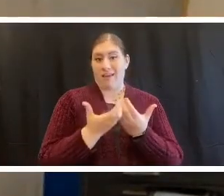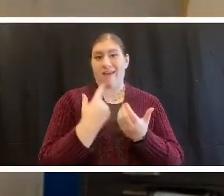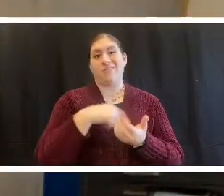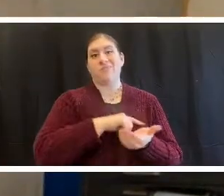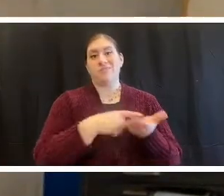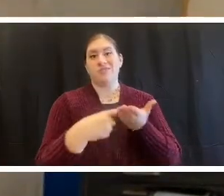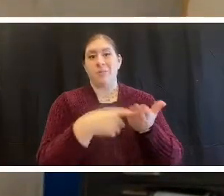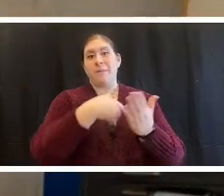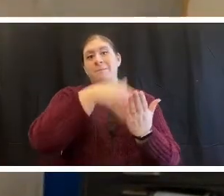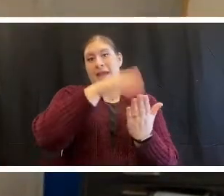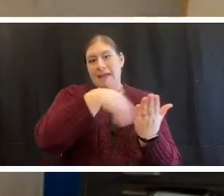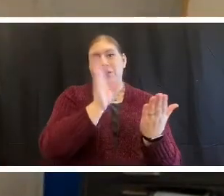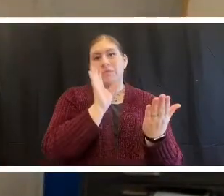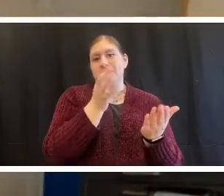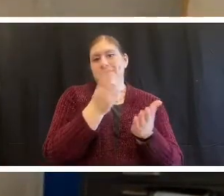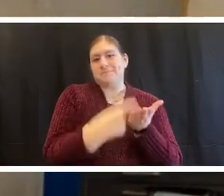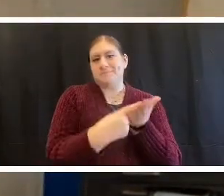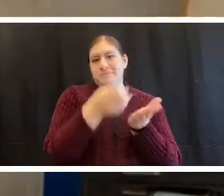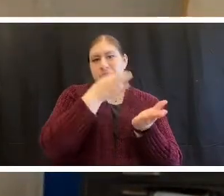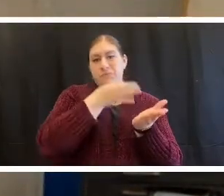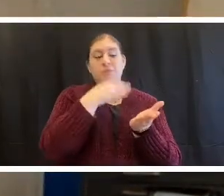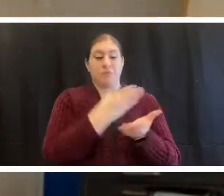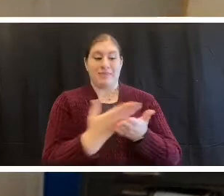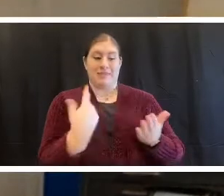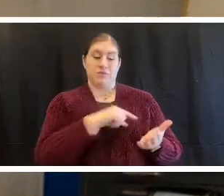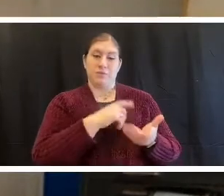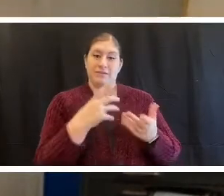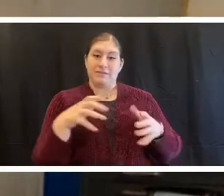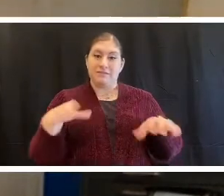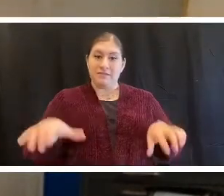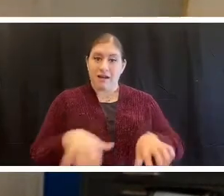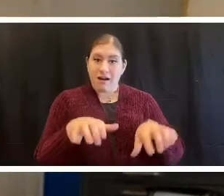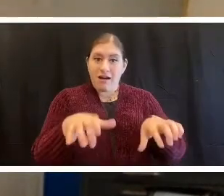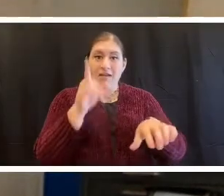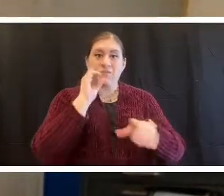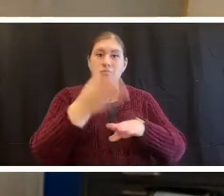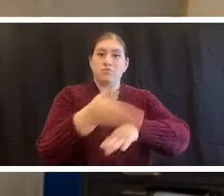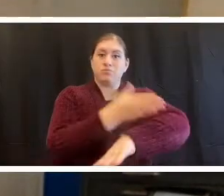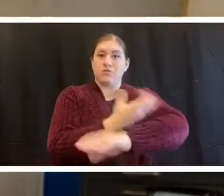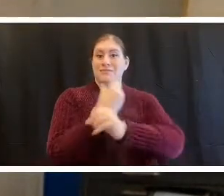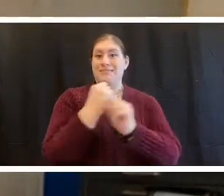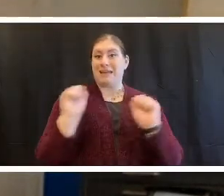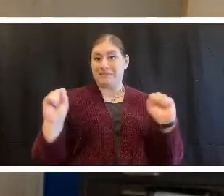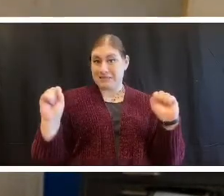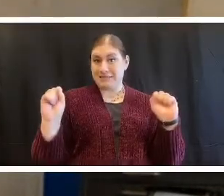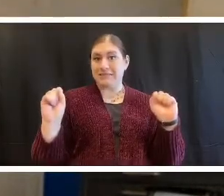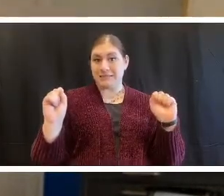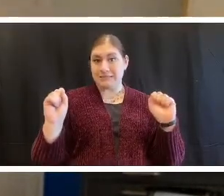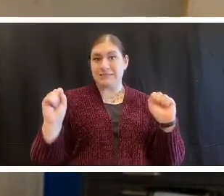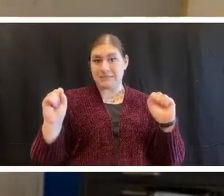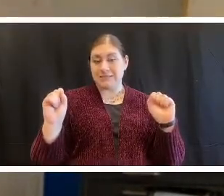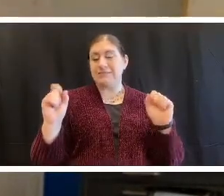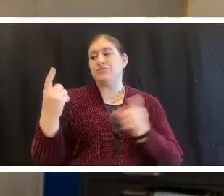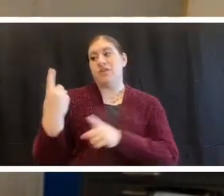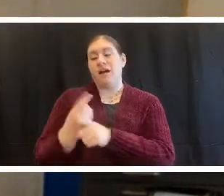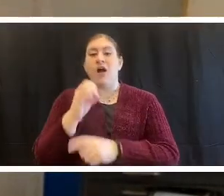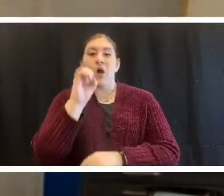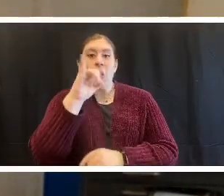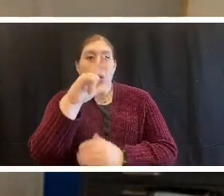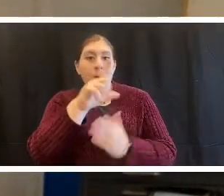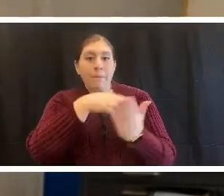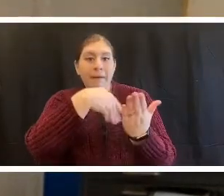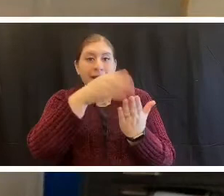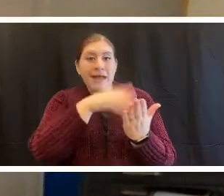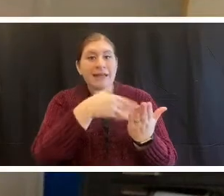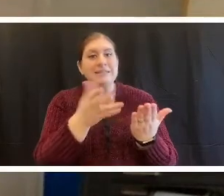talking about painting in a minute, things that we've done to improve safety. Right. Oil painting,